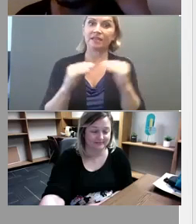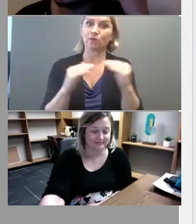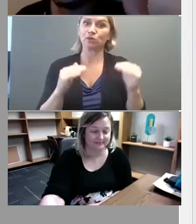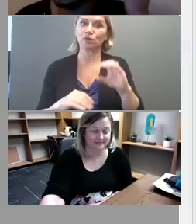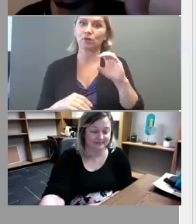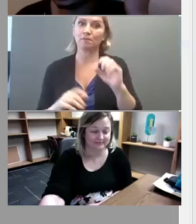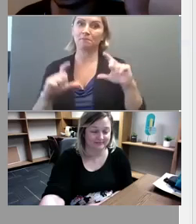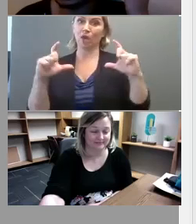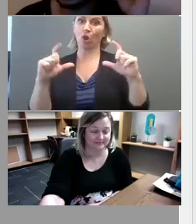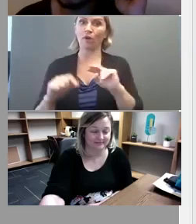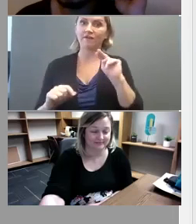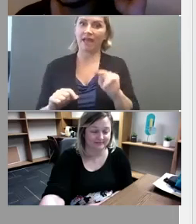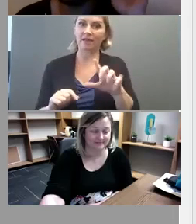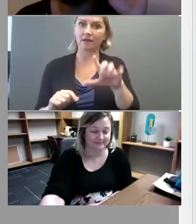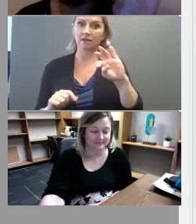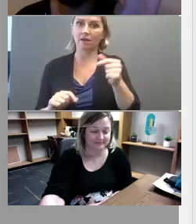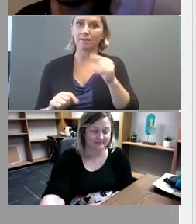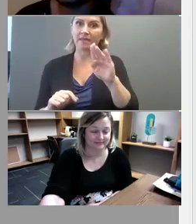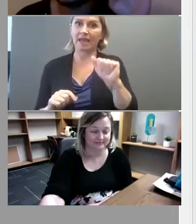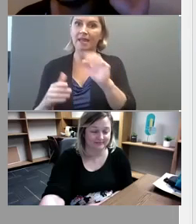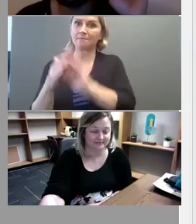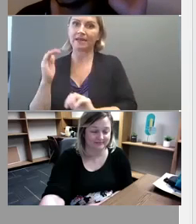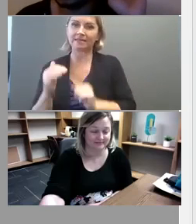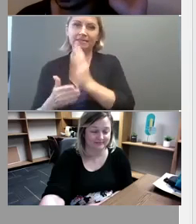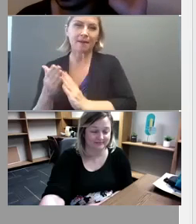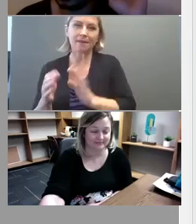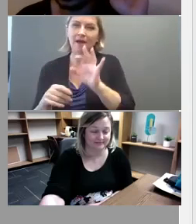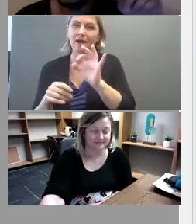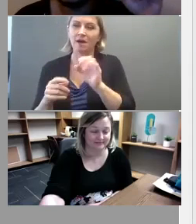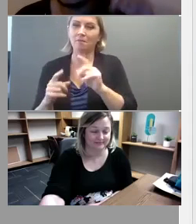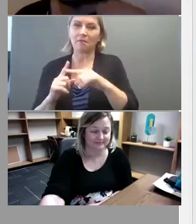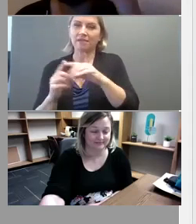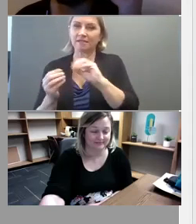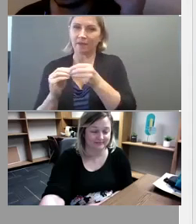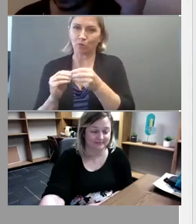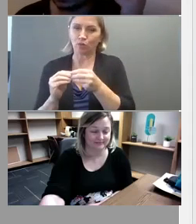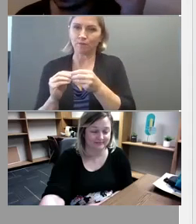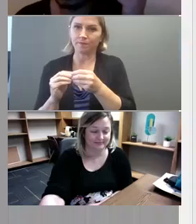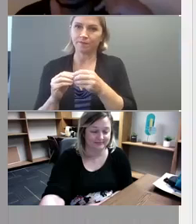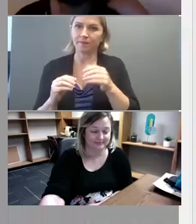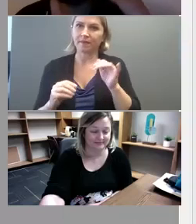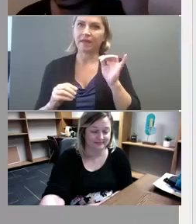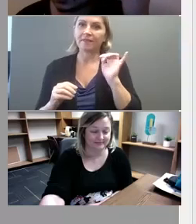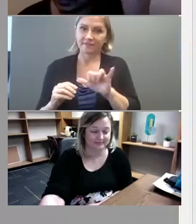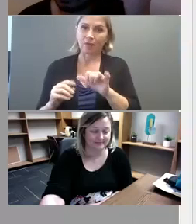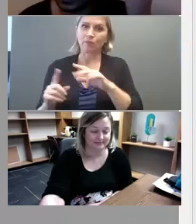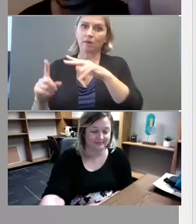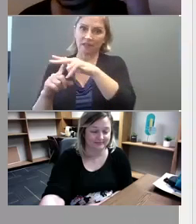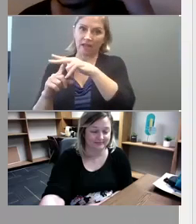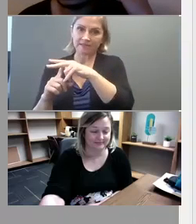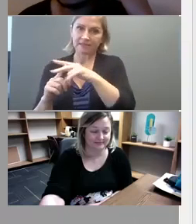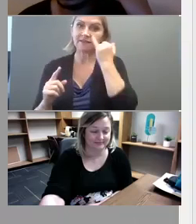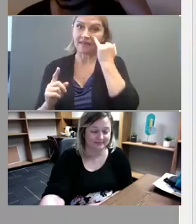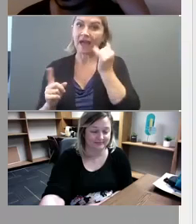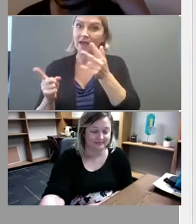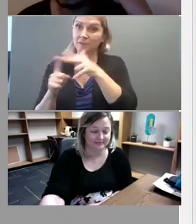of n log base b a minus some constant number epsilon, then case 1 applies. And if case 1 applies,